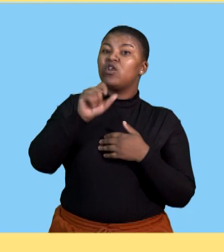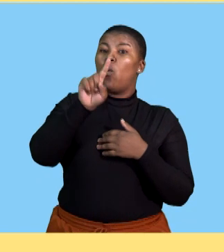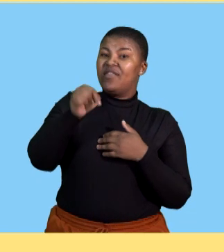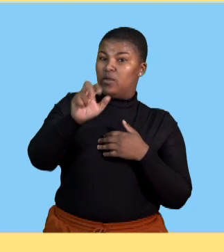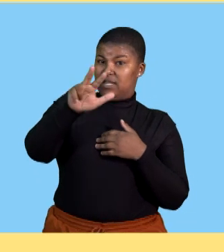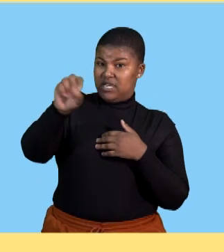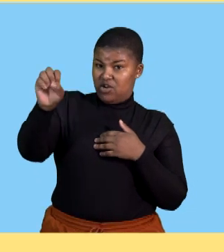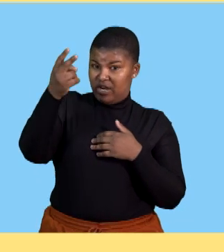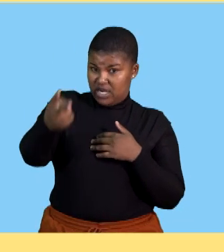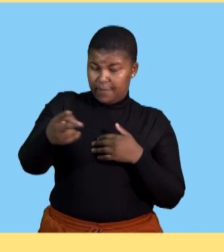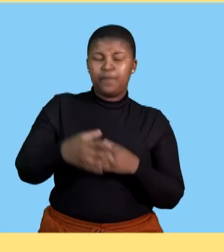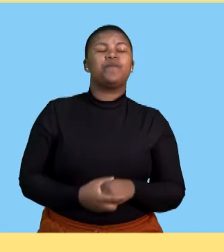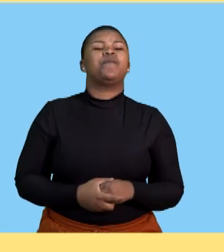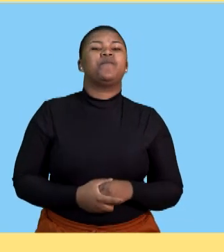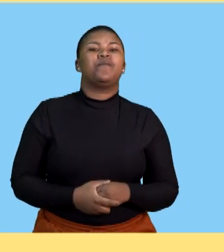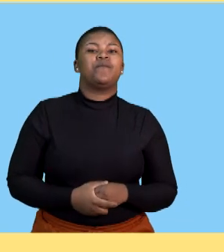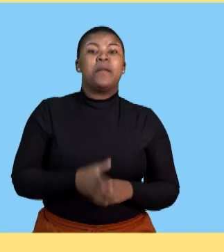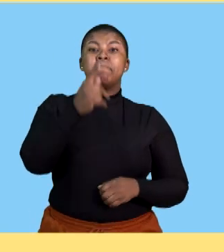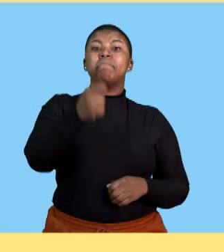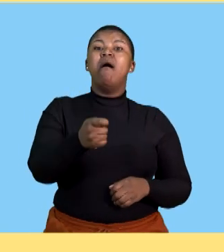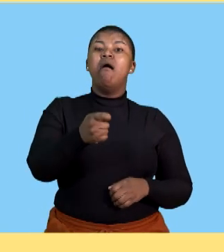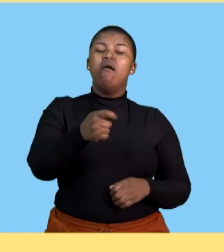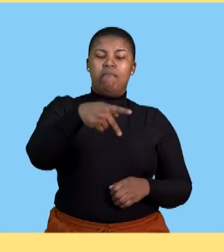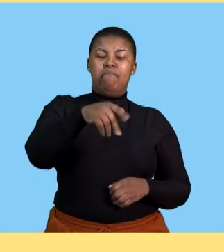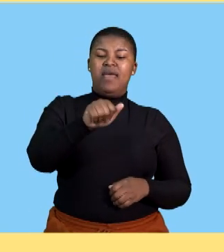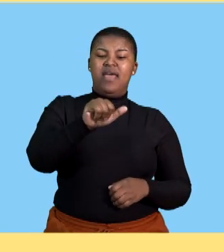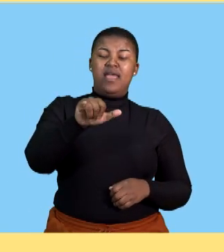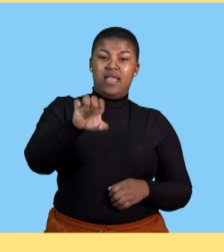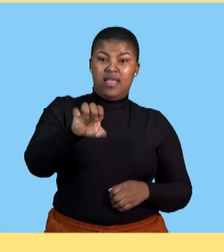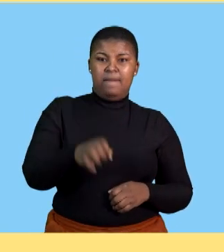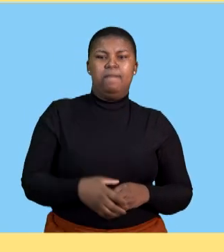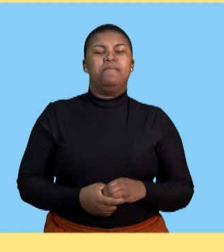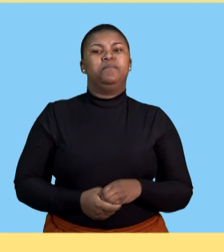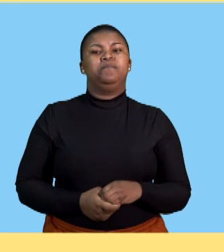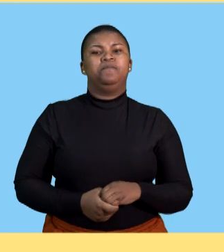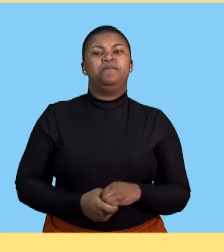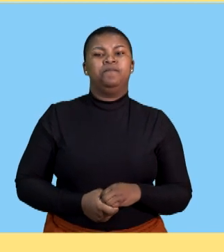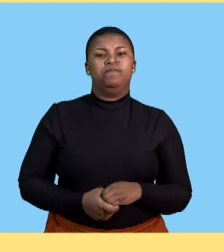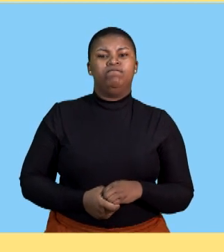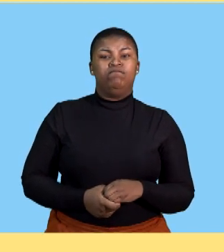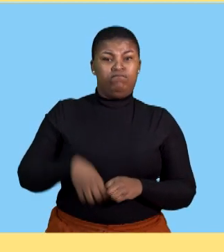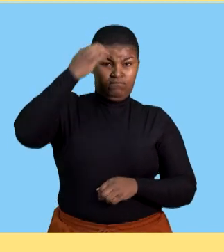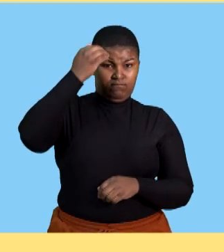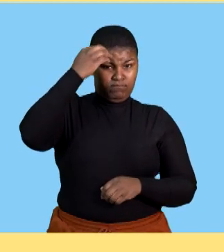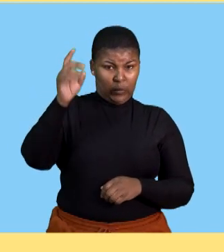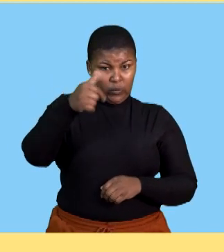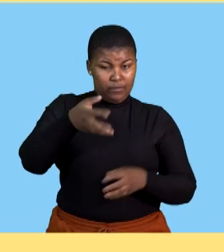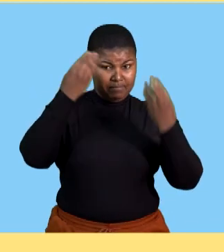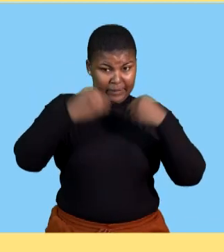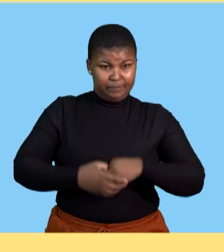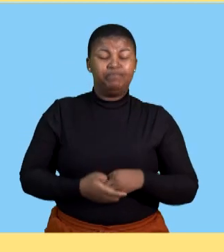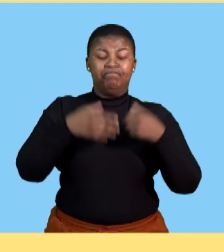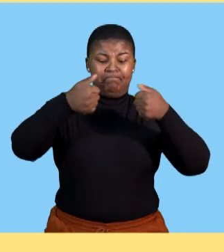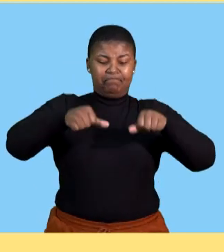I say 1,800. Pay as you earn. Here's my 1,800. So we owe that